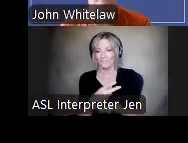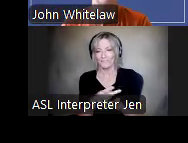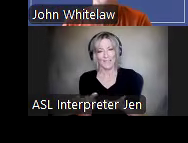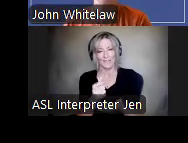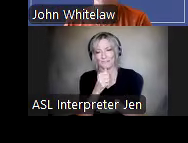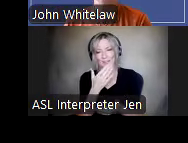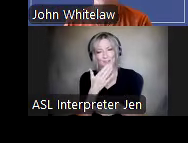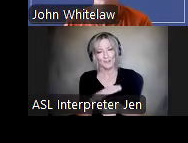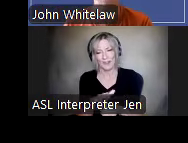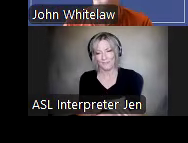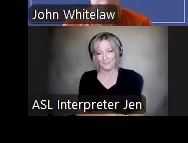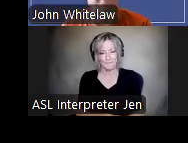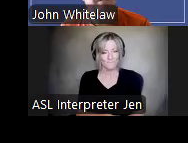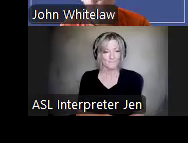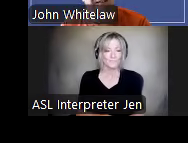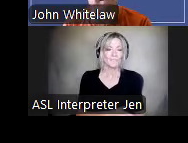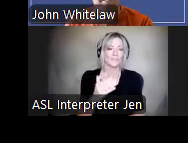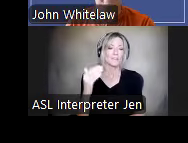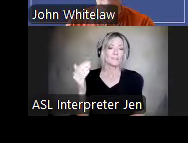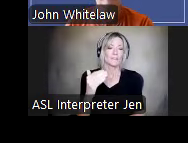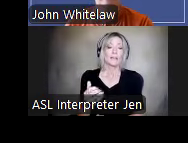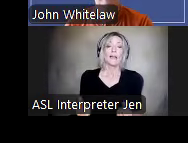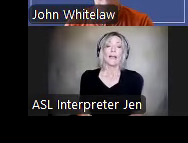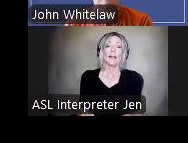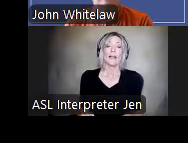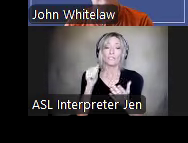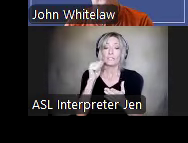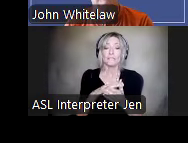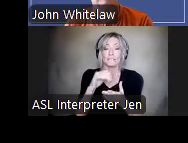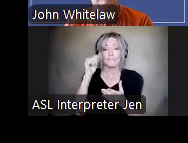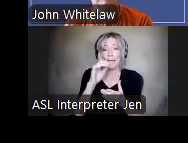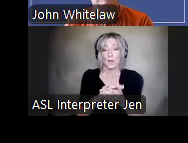Next slide, please. How much does a spouse get?